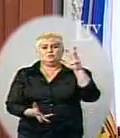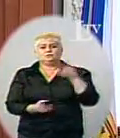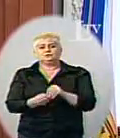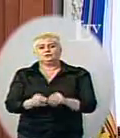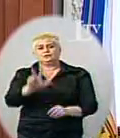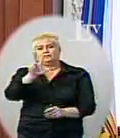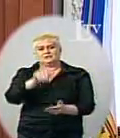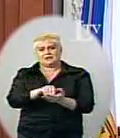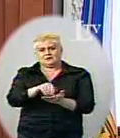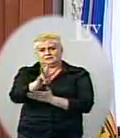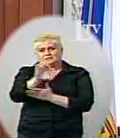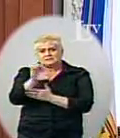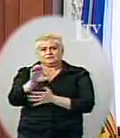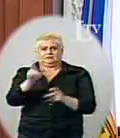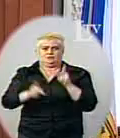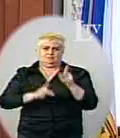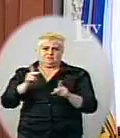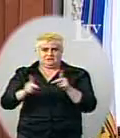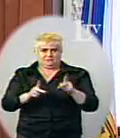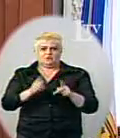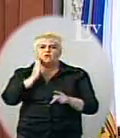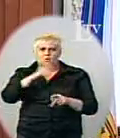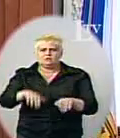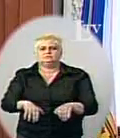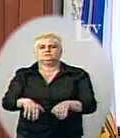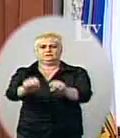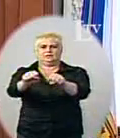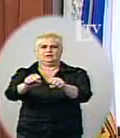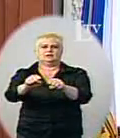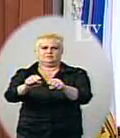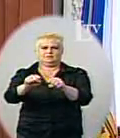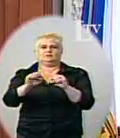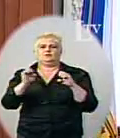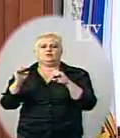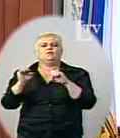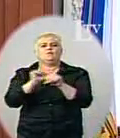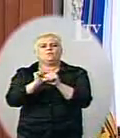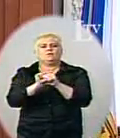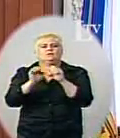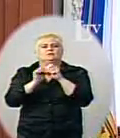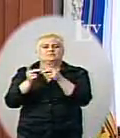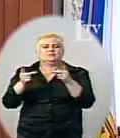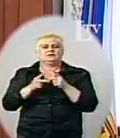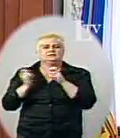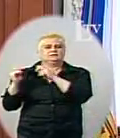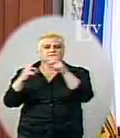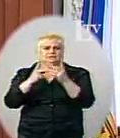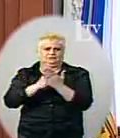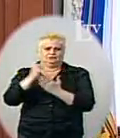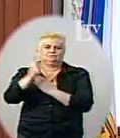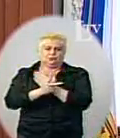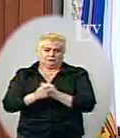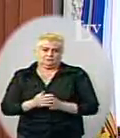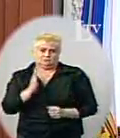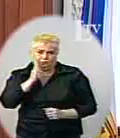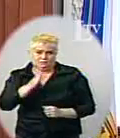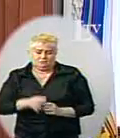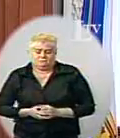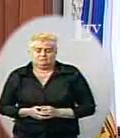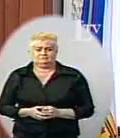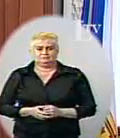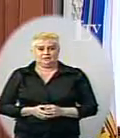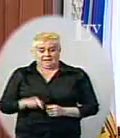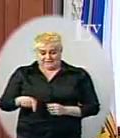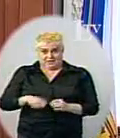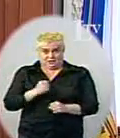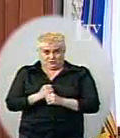3,600 Nova Scotians will have moved into workplace education programs. This year,